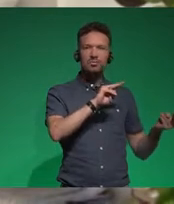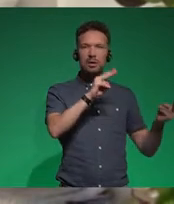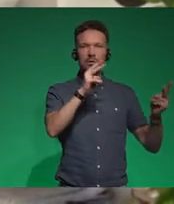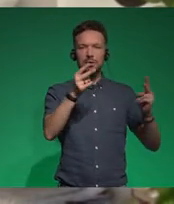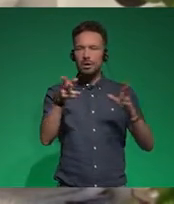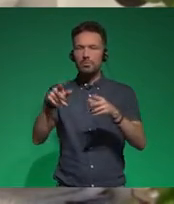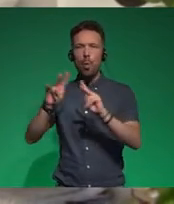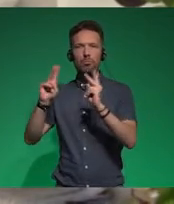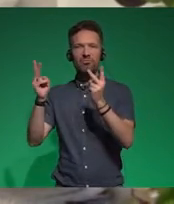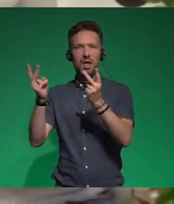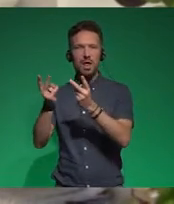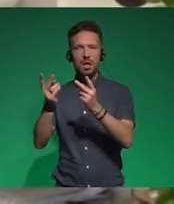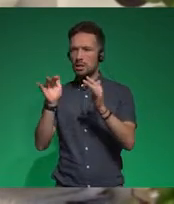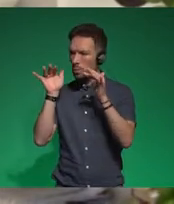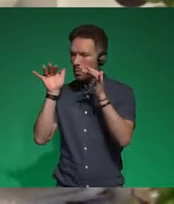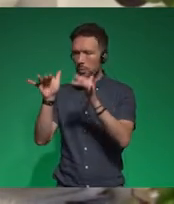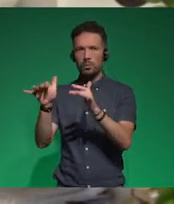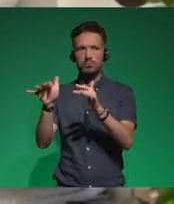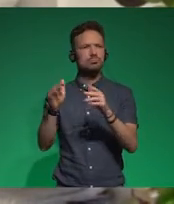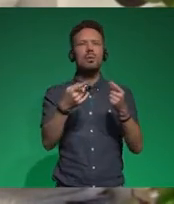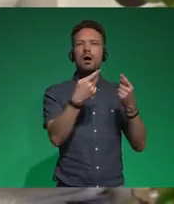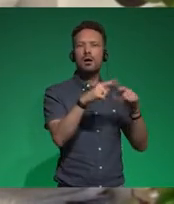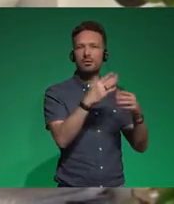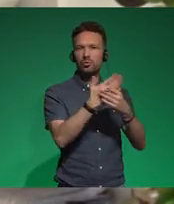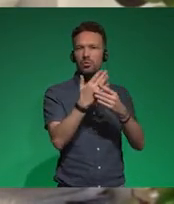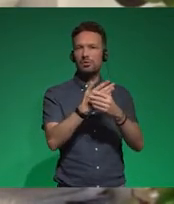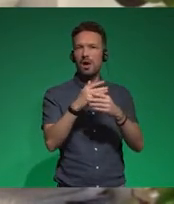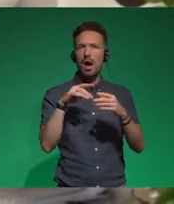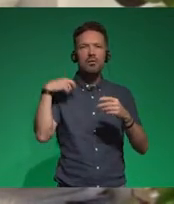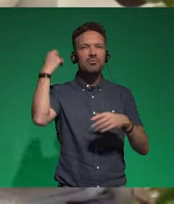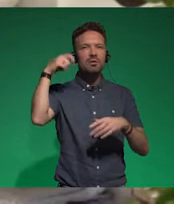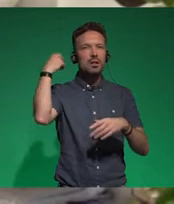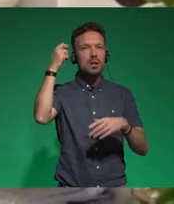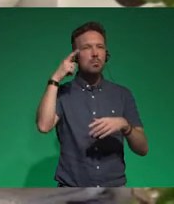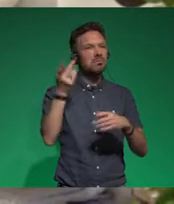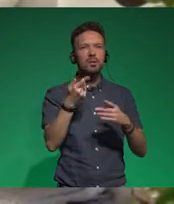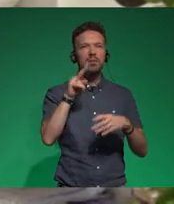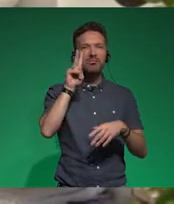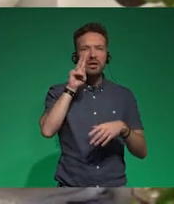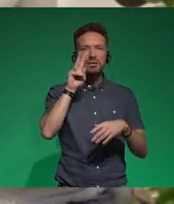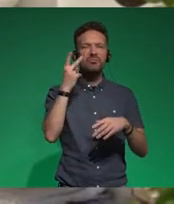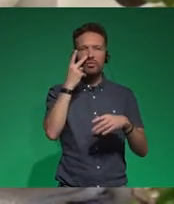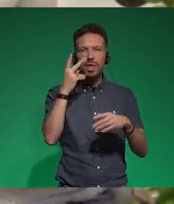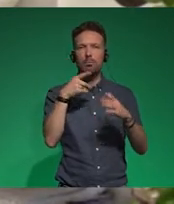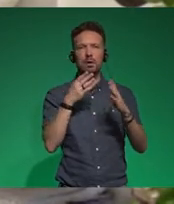film works and looking at different landscapes